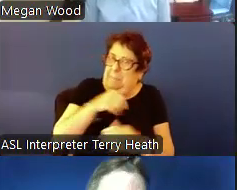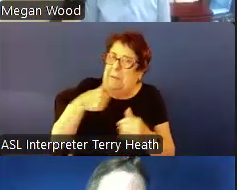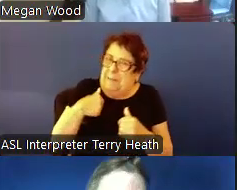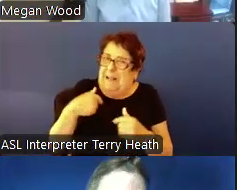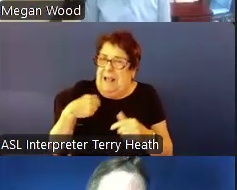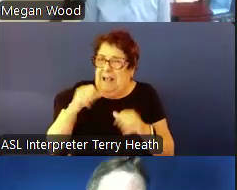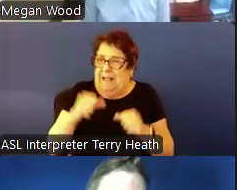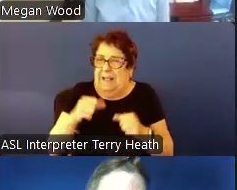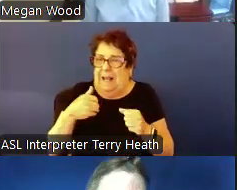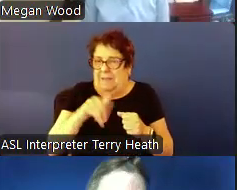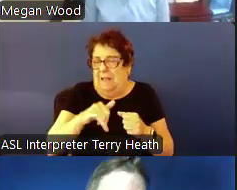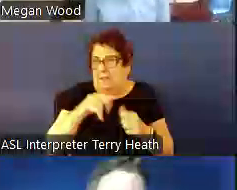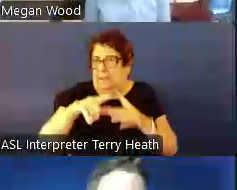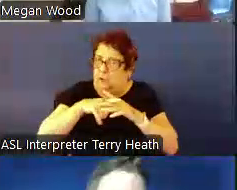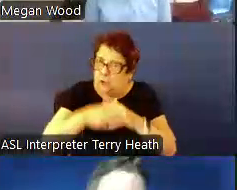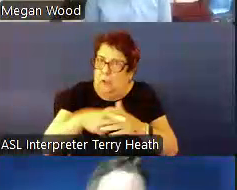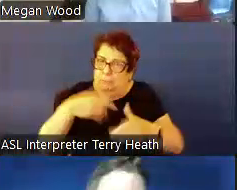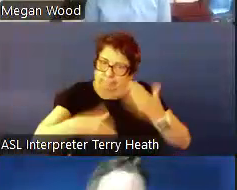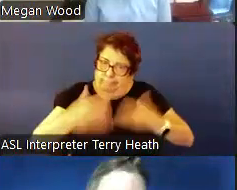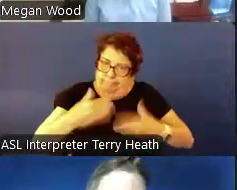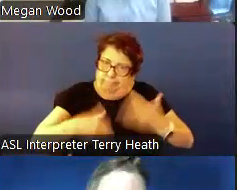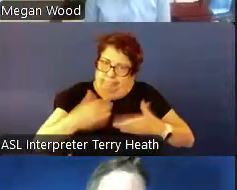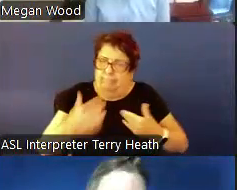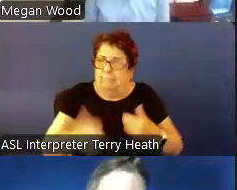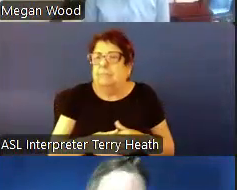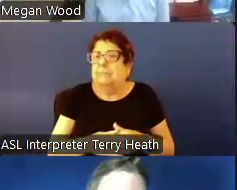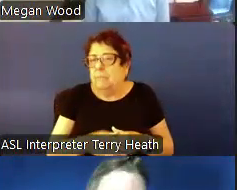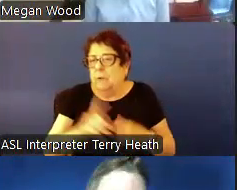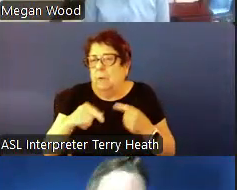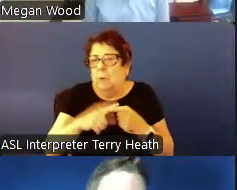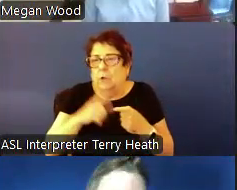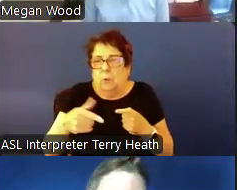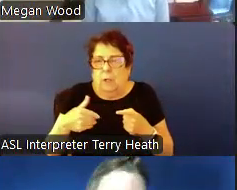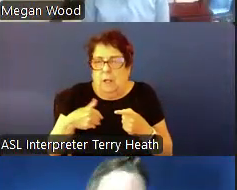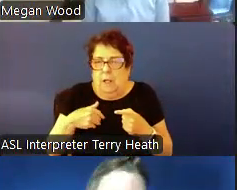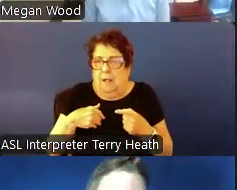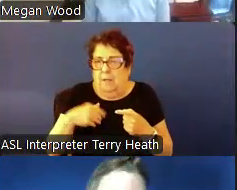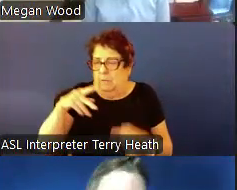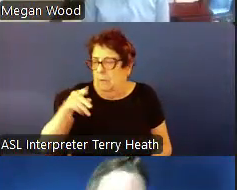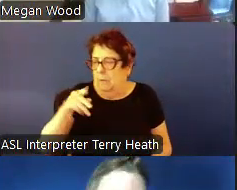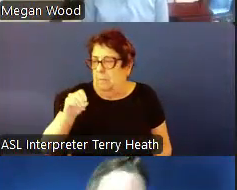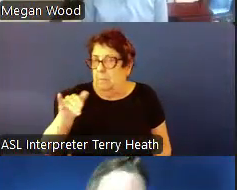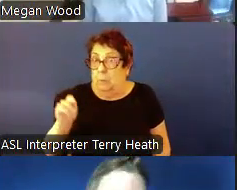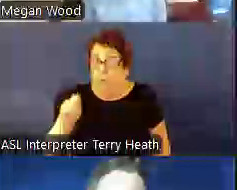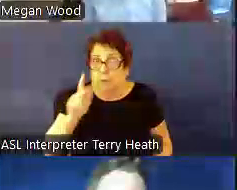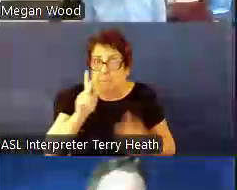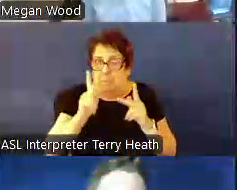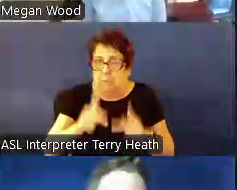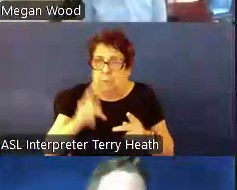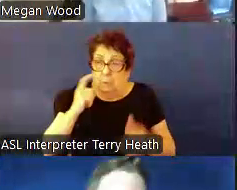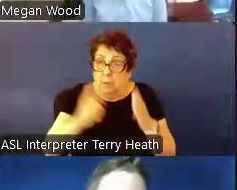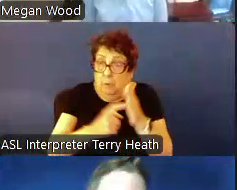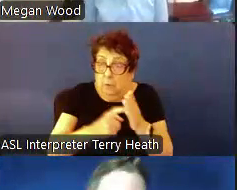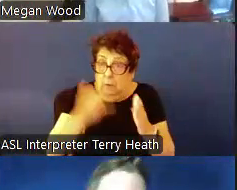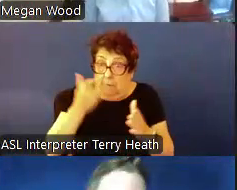it, that when you have a point person who recognizes that if you work together, not